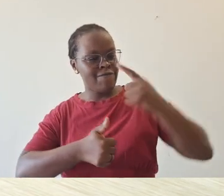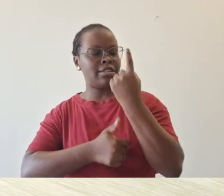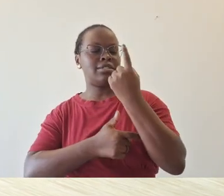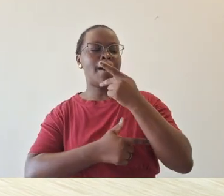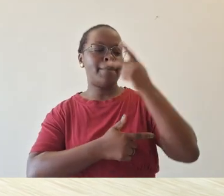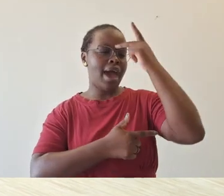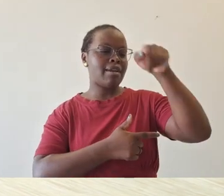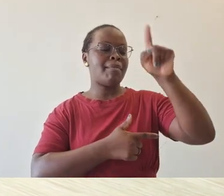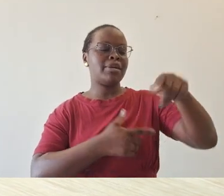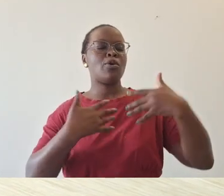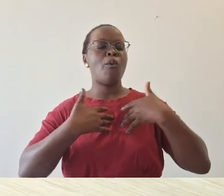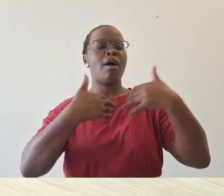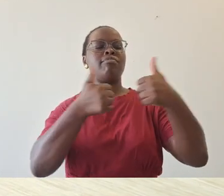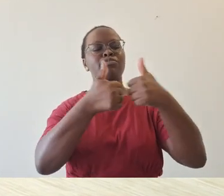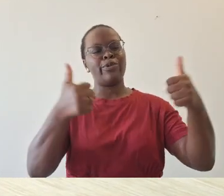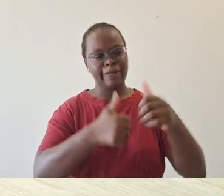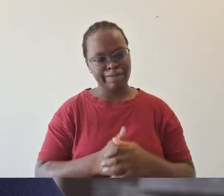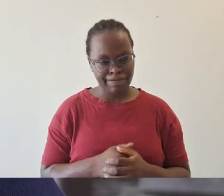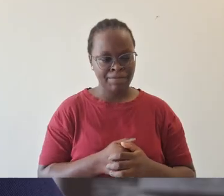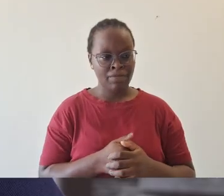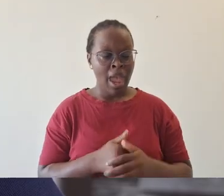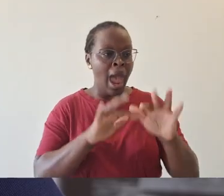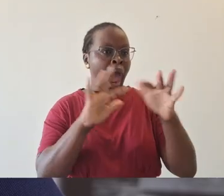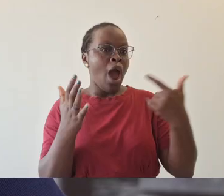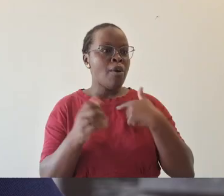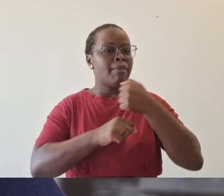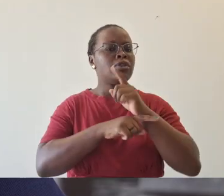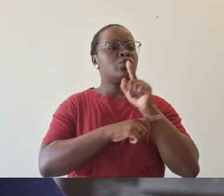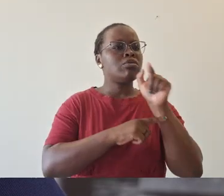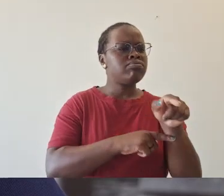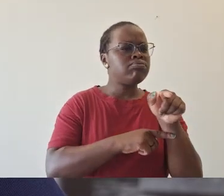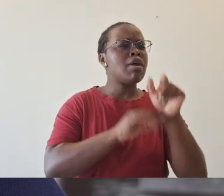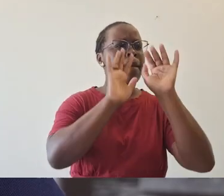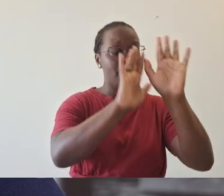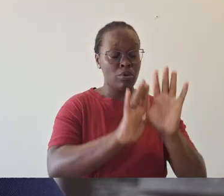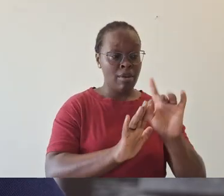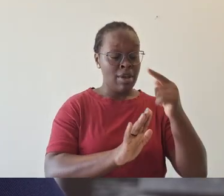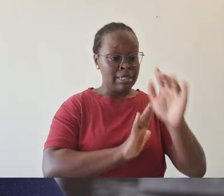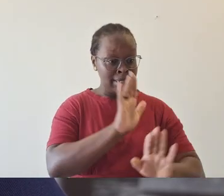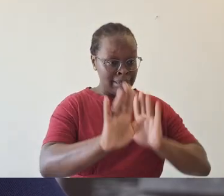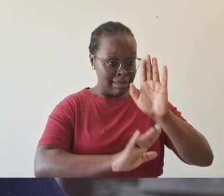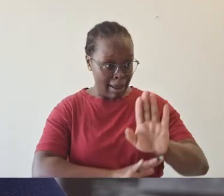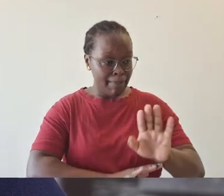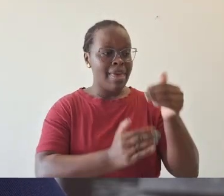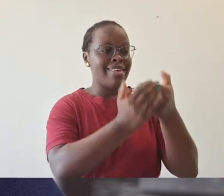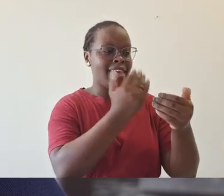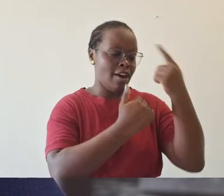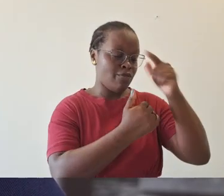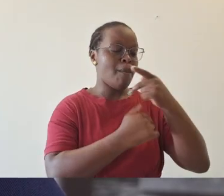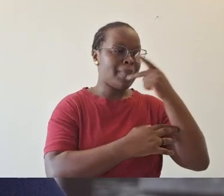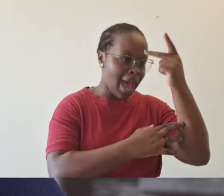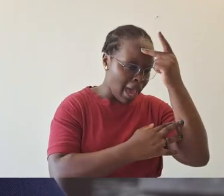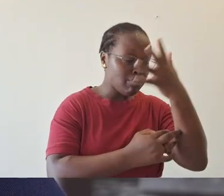other things, we don't offer each other support systems. So how do we make sure that now that this is a fundamental building block for our